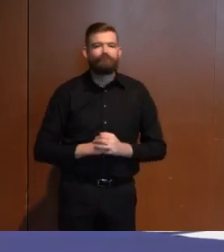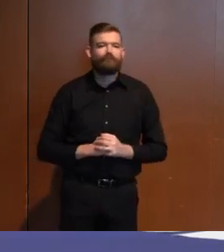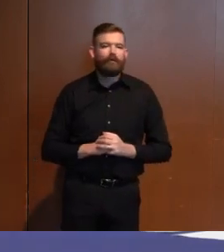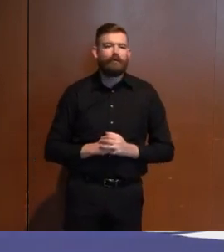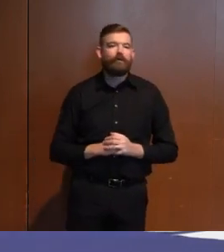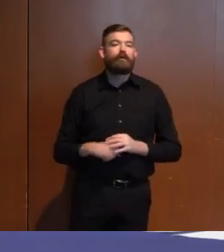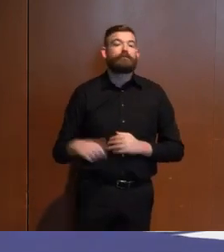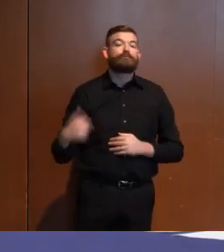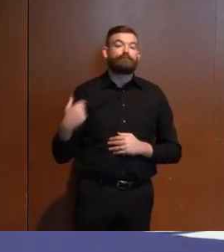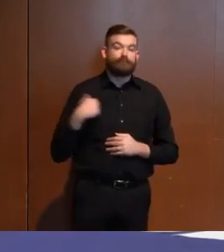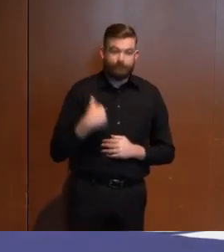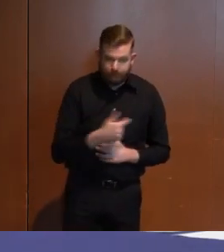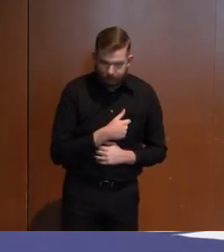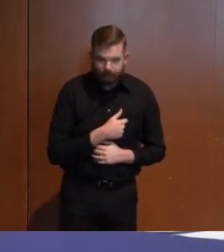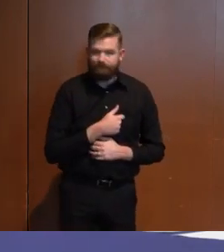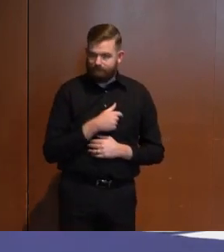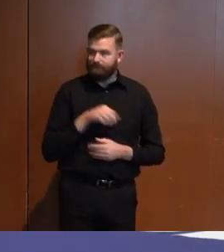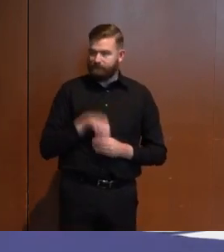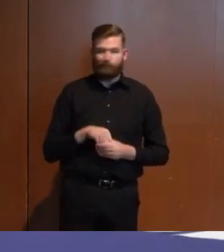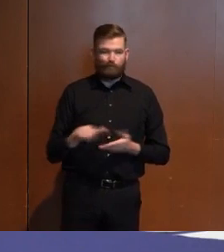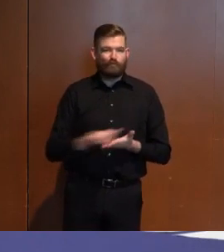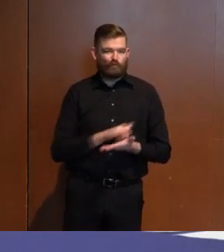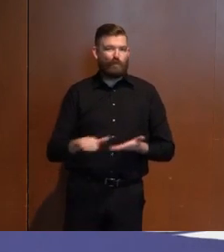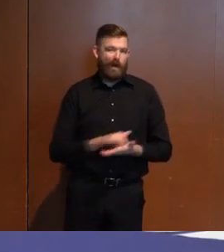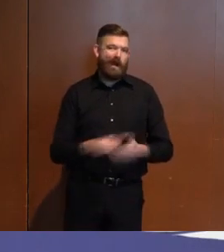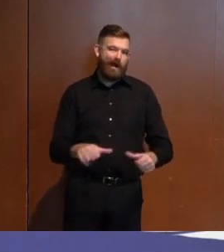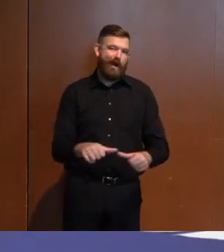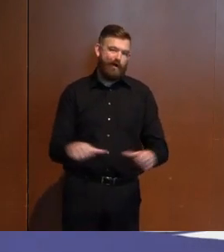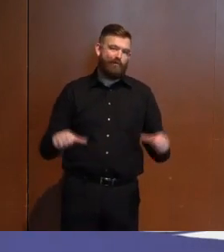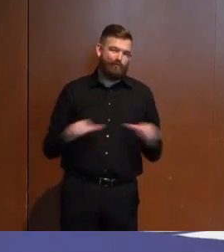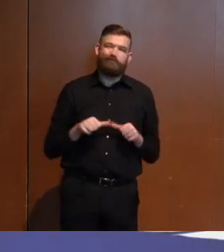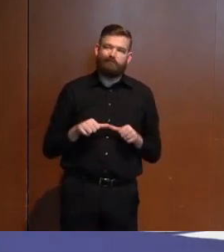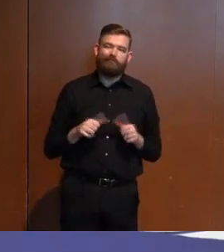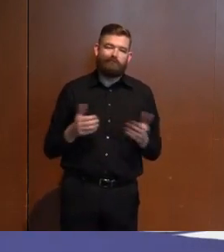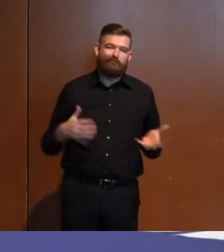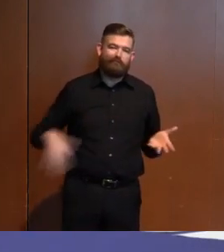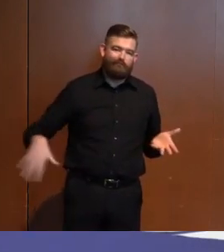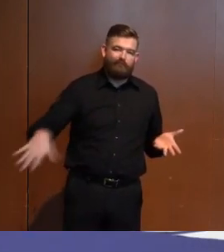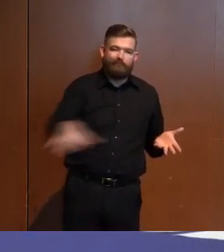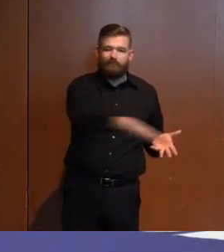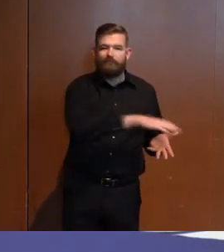So we've got our own, we've got a screaming stay-at-home